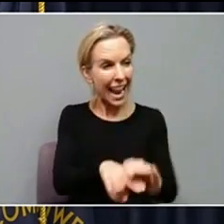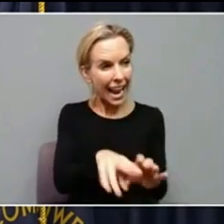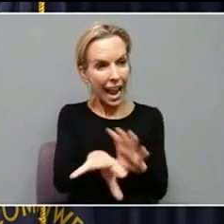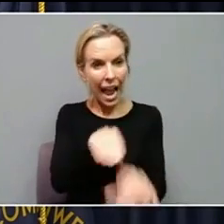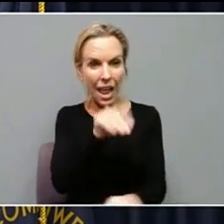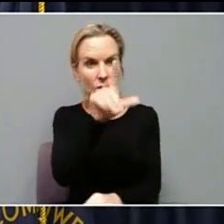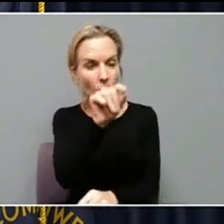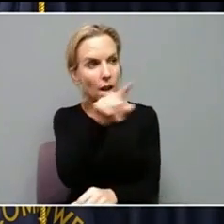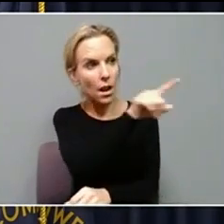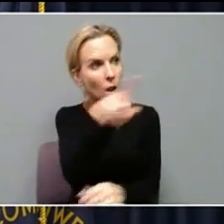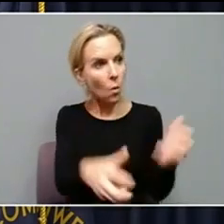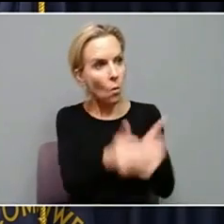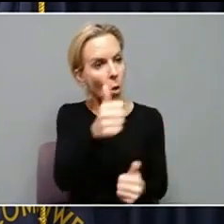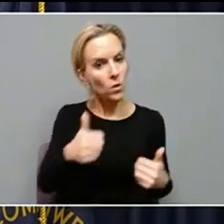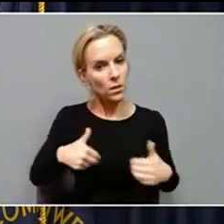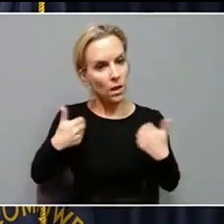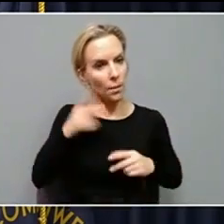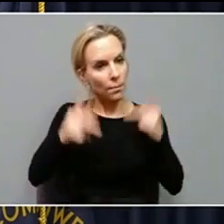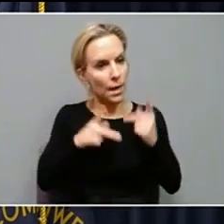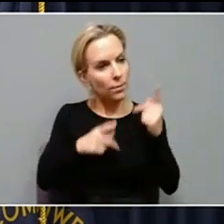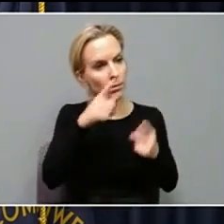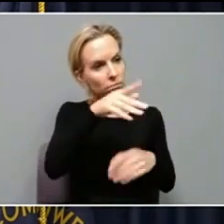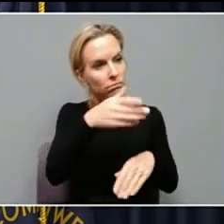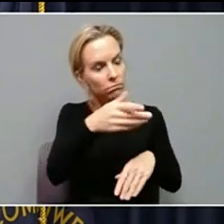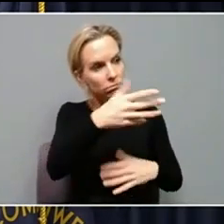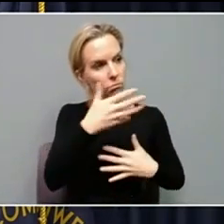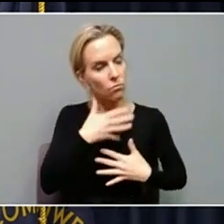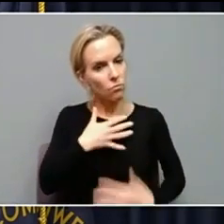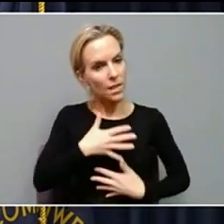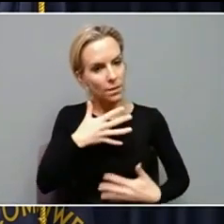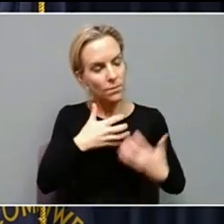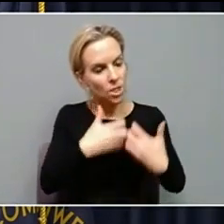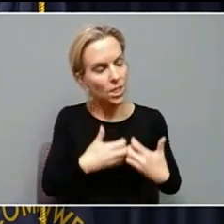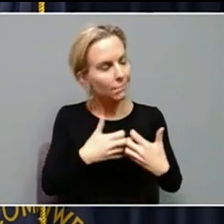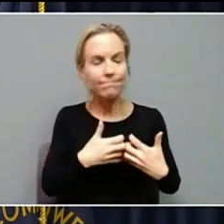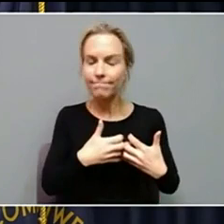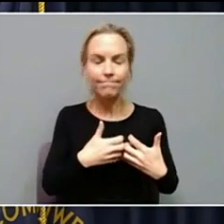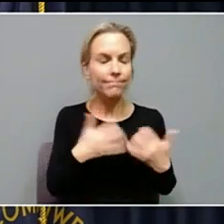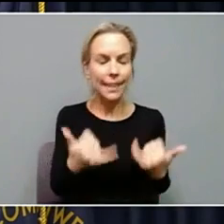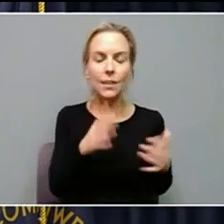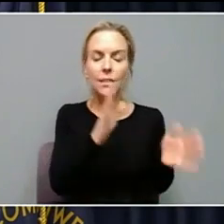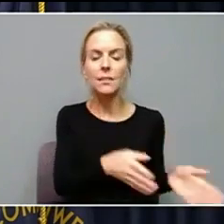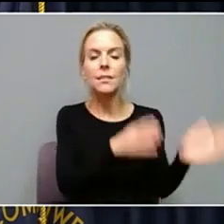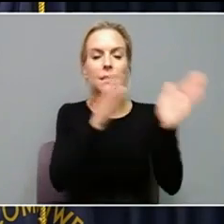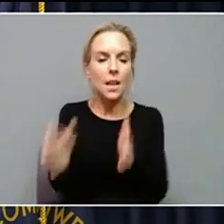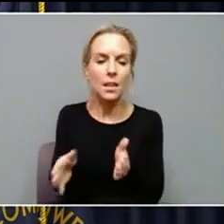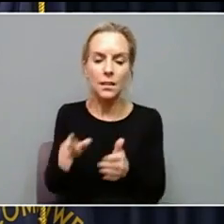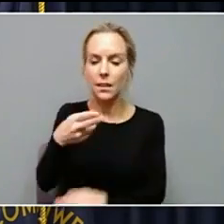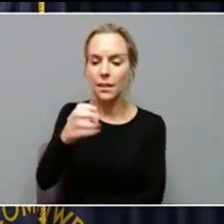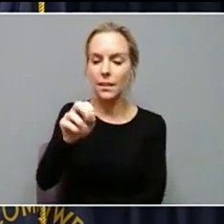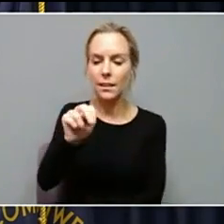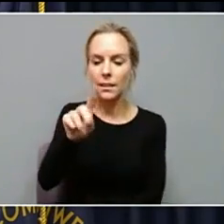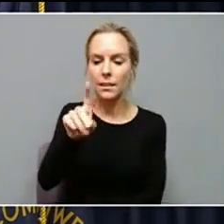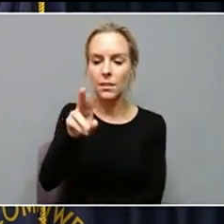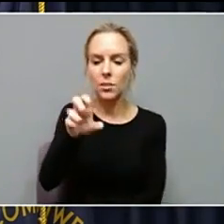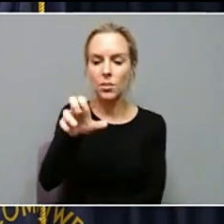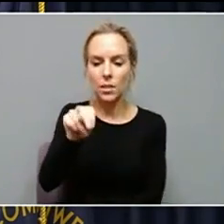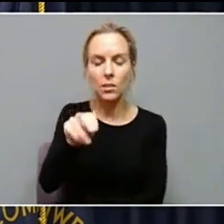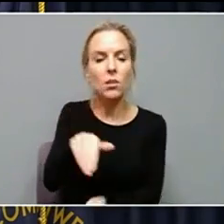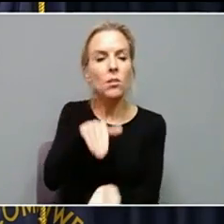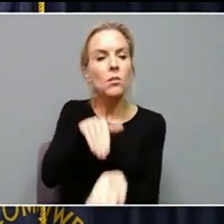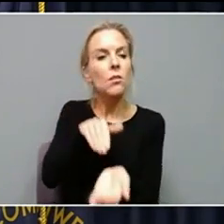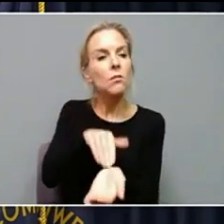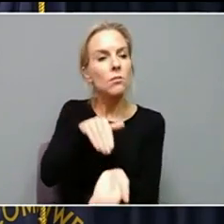people. Next, we're going to move to Henderson, where Dr. Dennis Beck, Interim Chief Administrative Officer